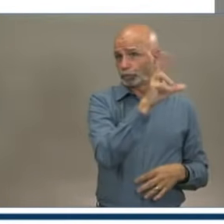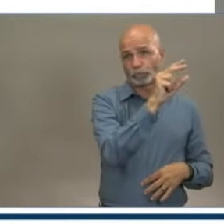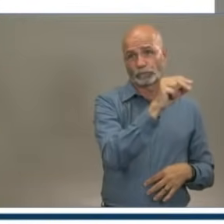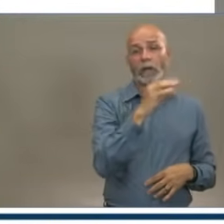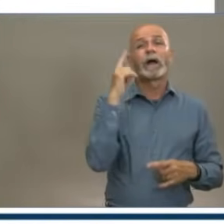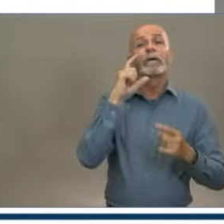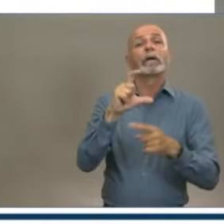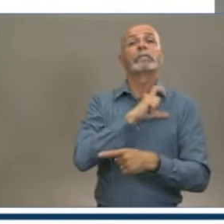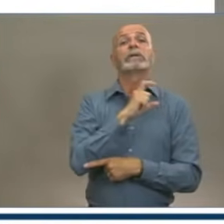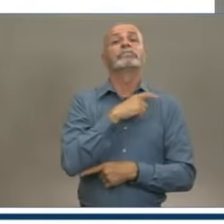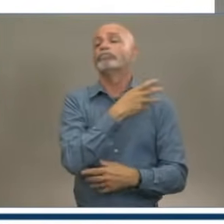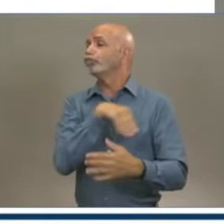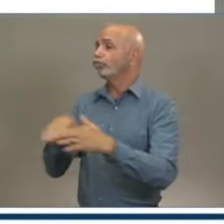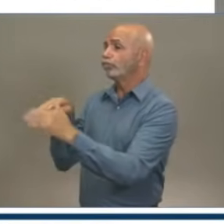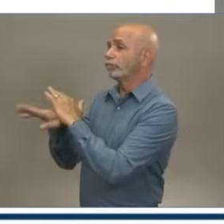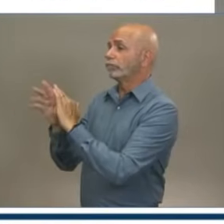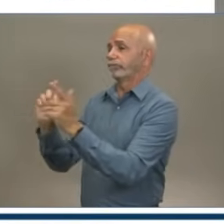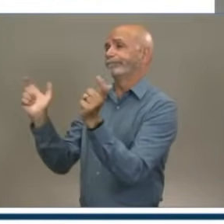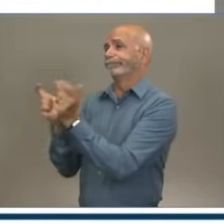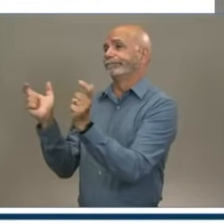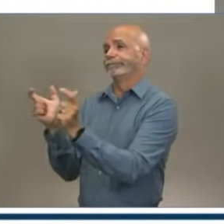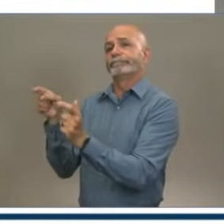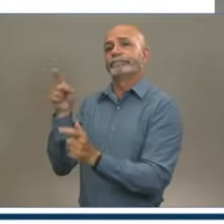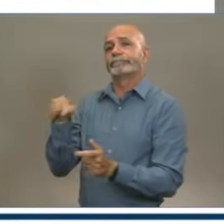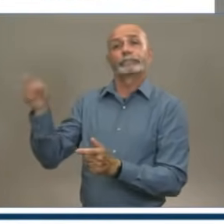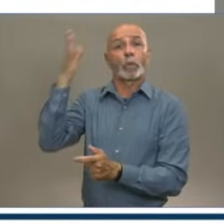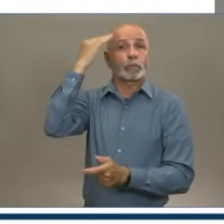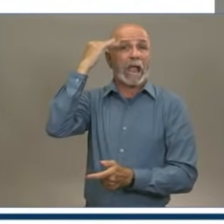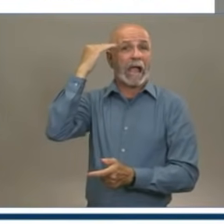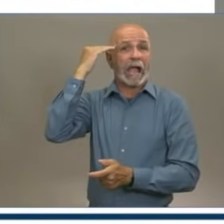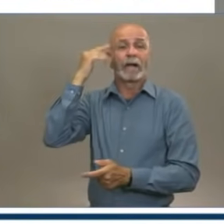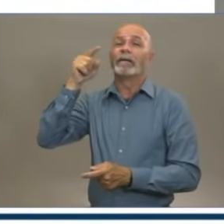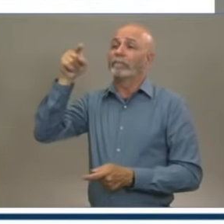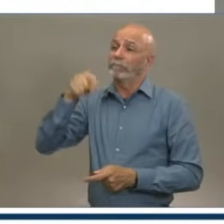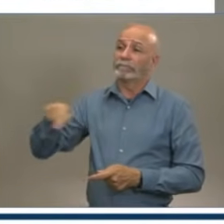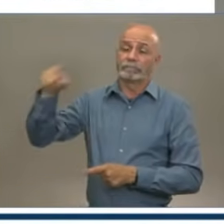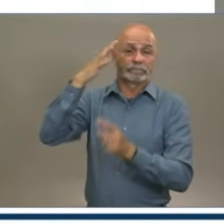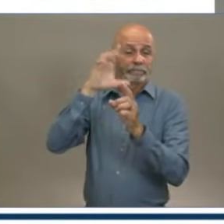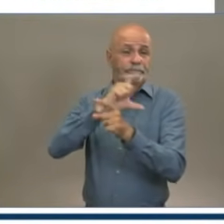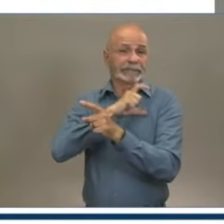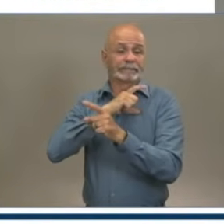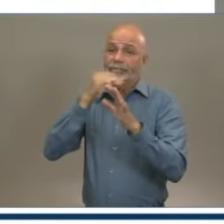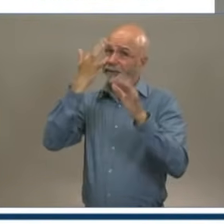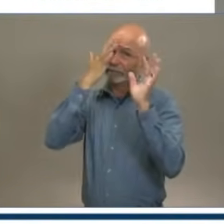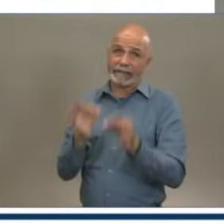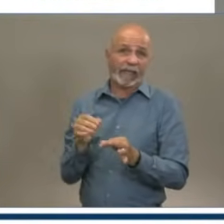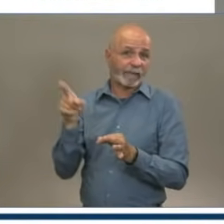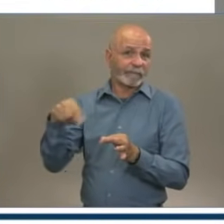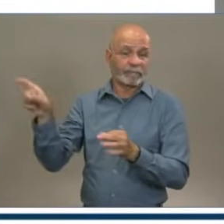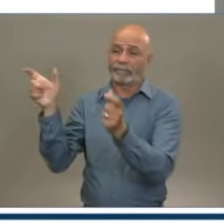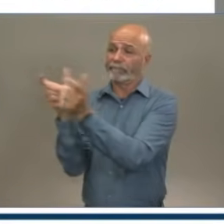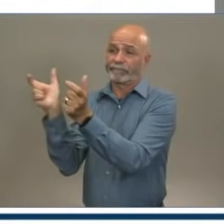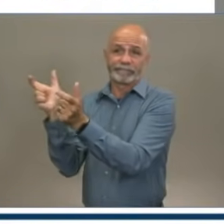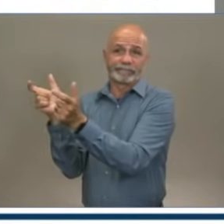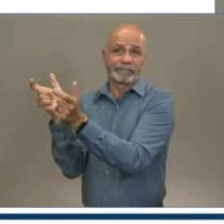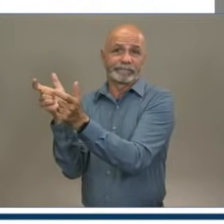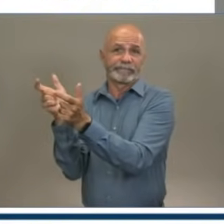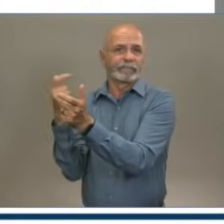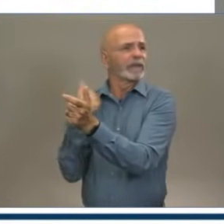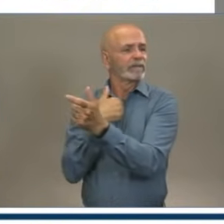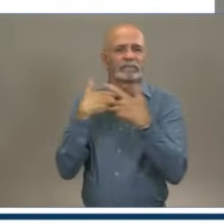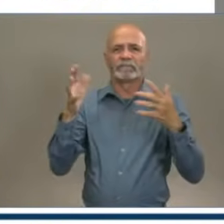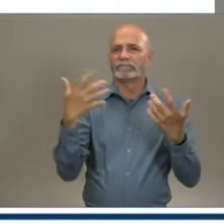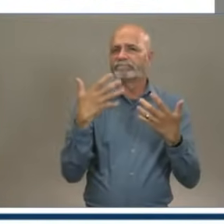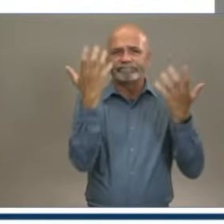those demonstrators. That was a policing decision. But we continue to work very closely with all Nova Scotian groups, all